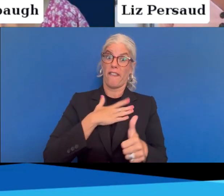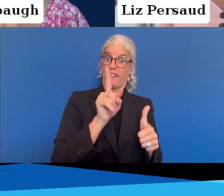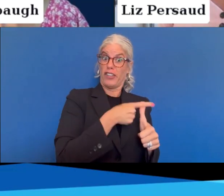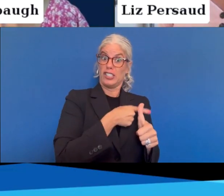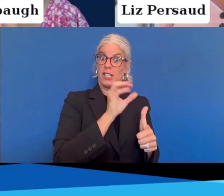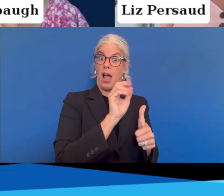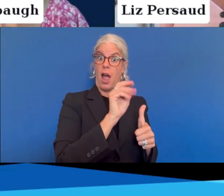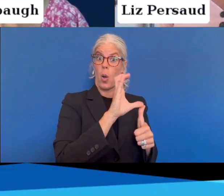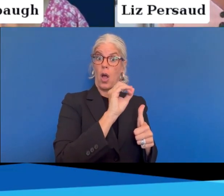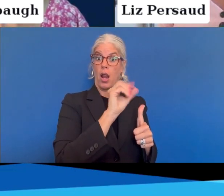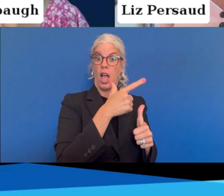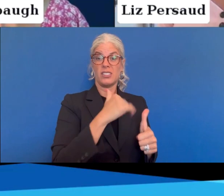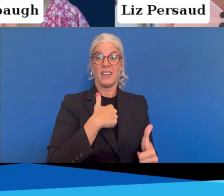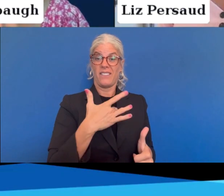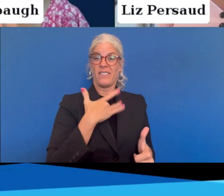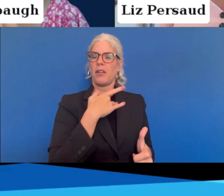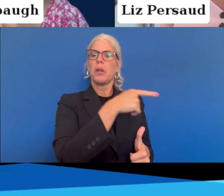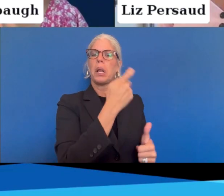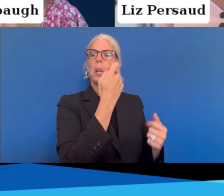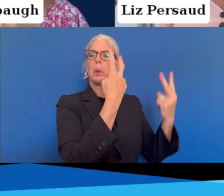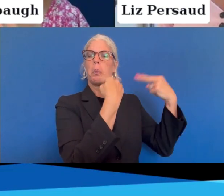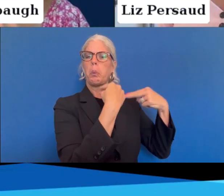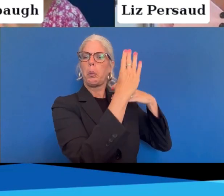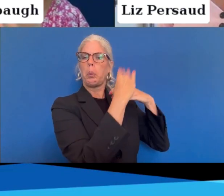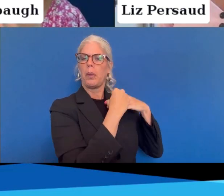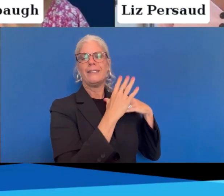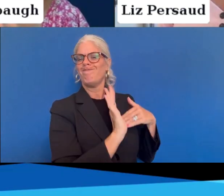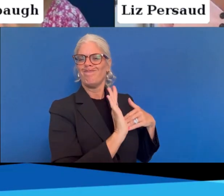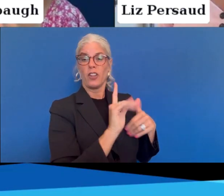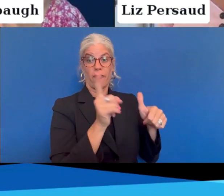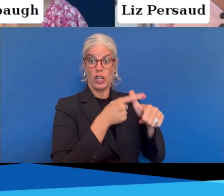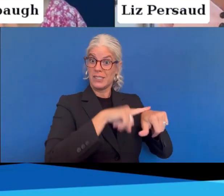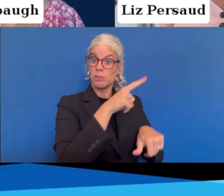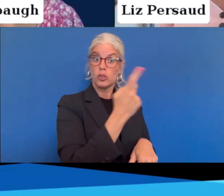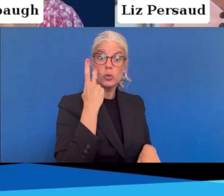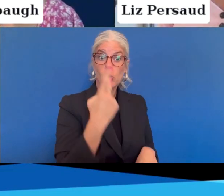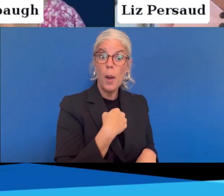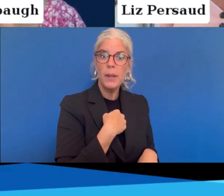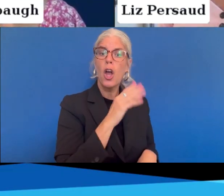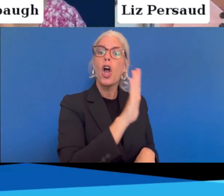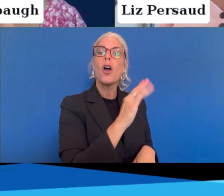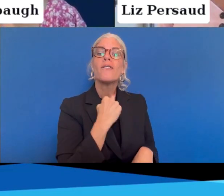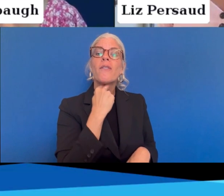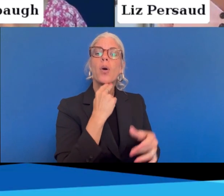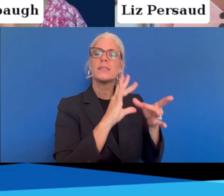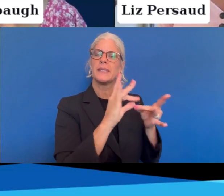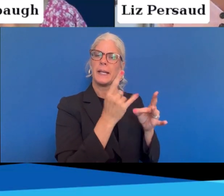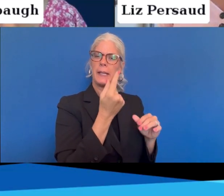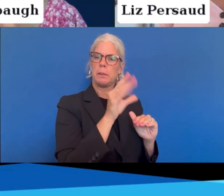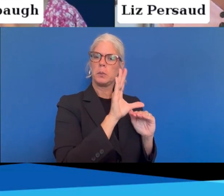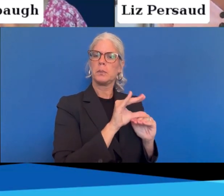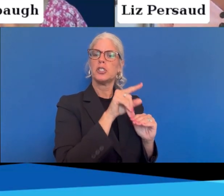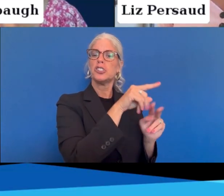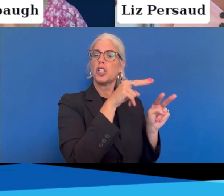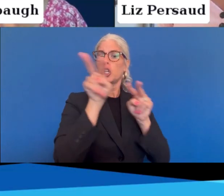very dismissive of me. The first time she saw me, her tone was very condescending. She looked at my husband more than she looked at